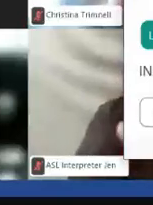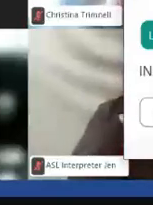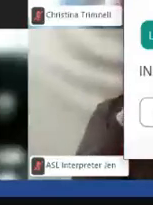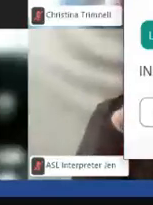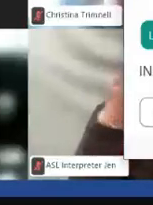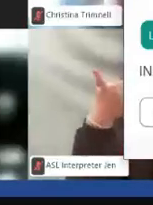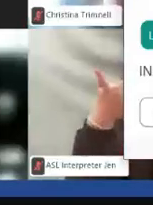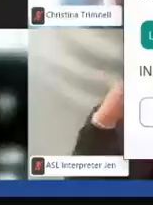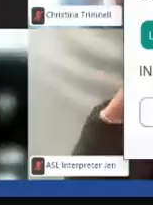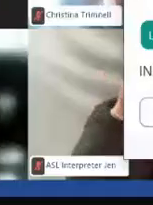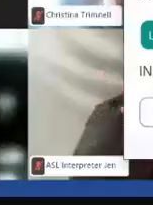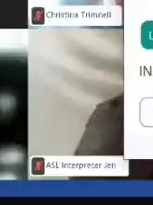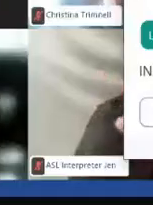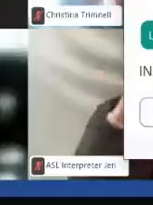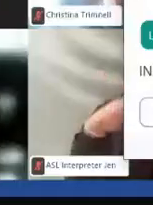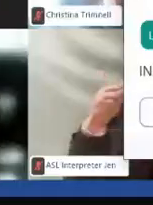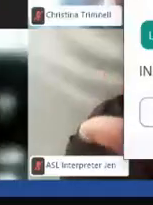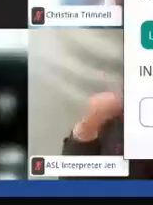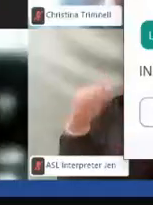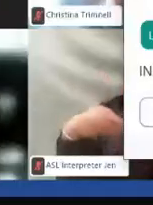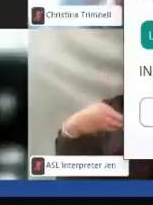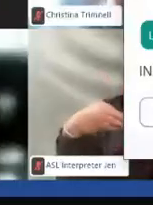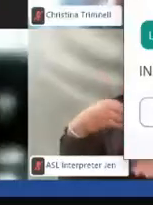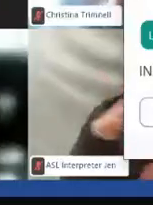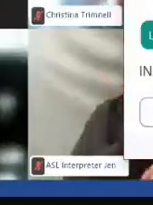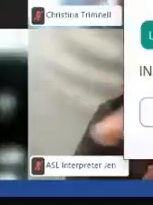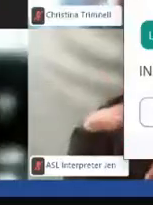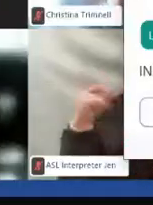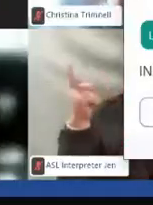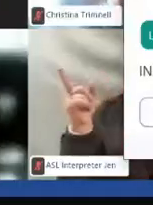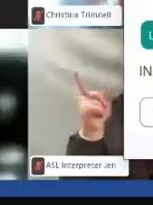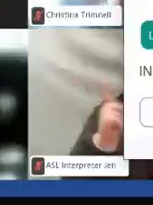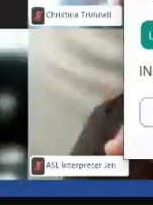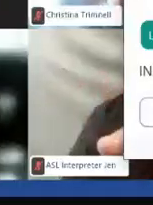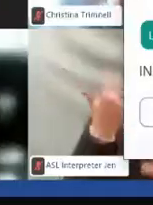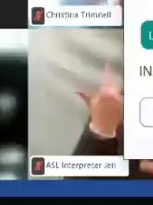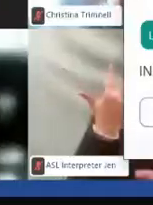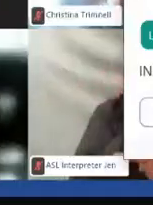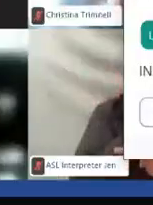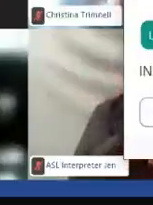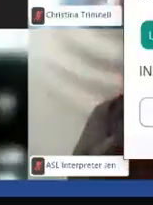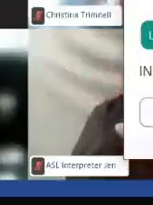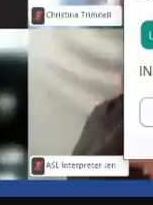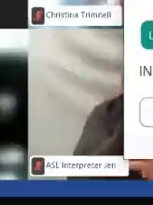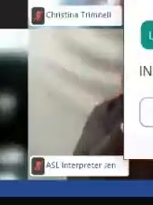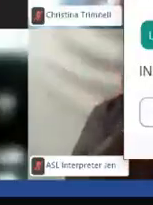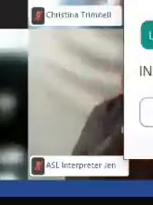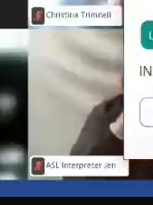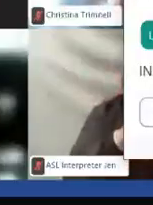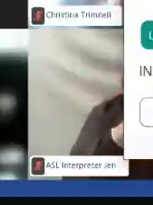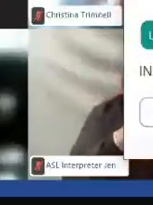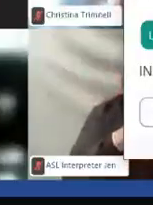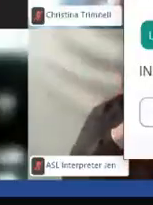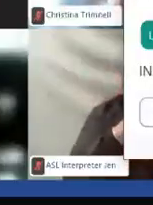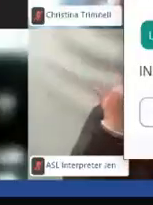10 applicants, and the committee narrowed it down to 3 names,